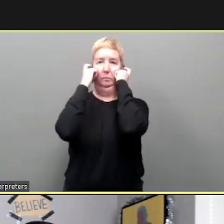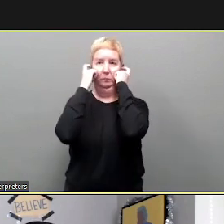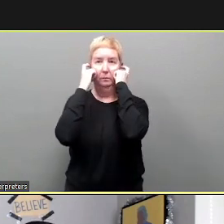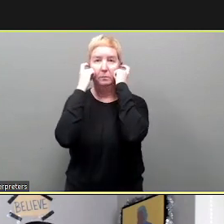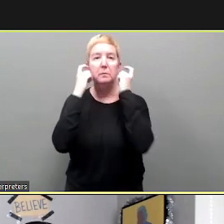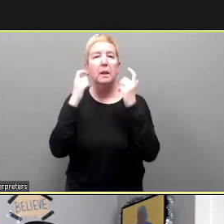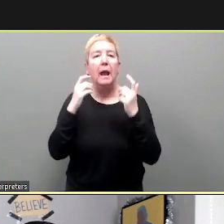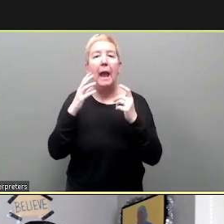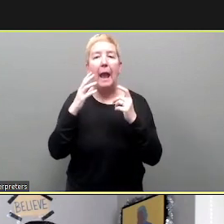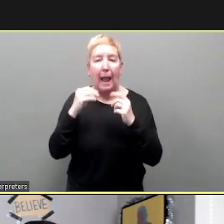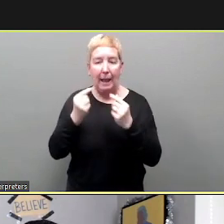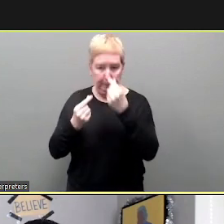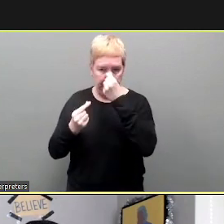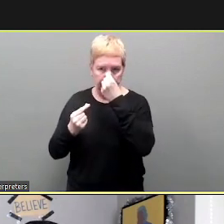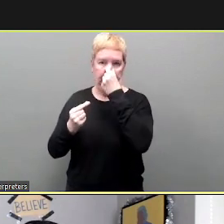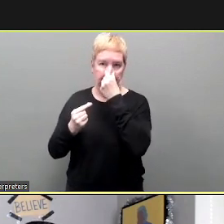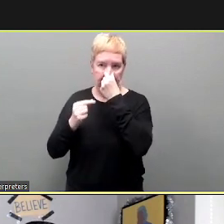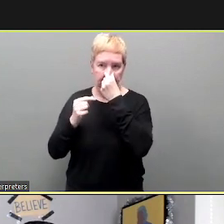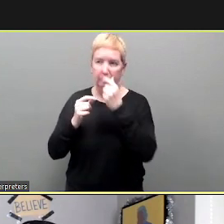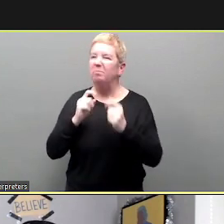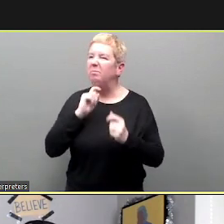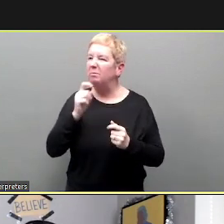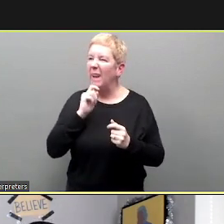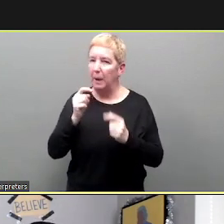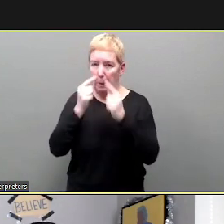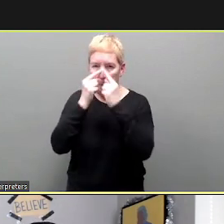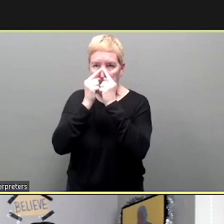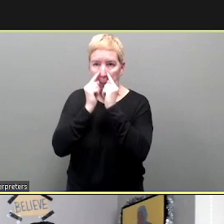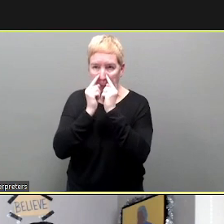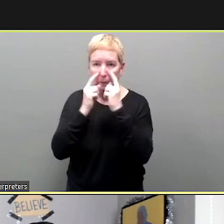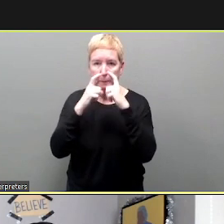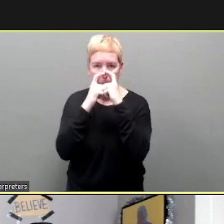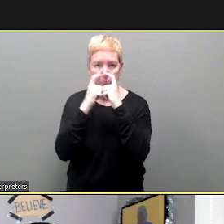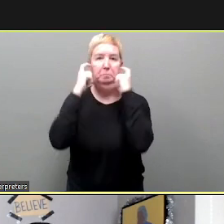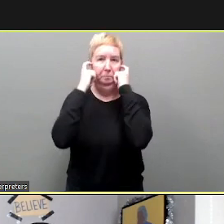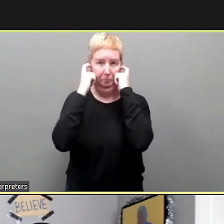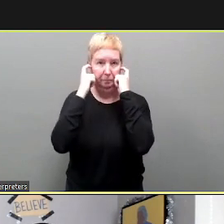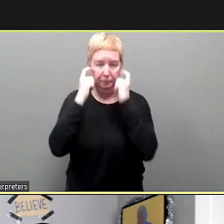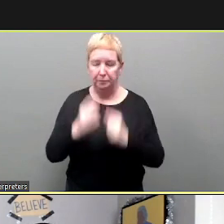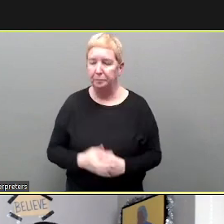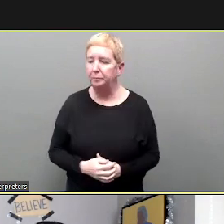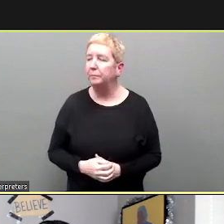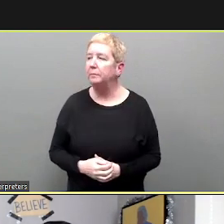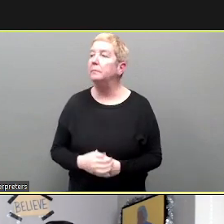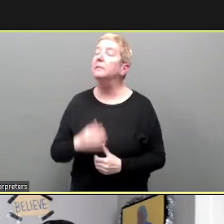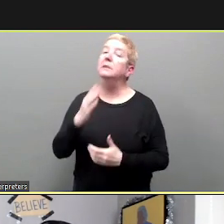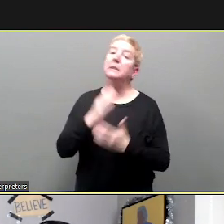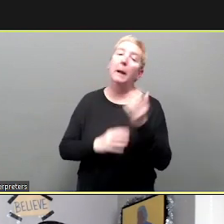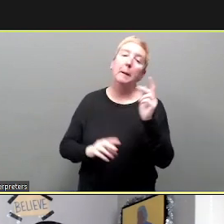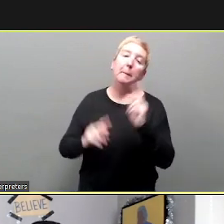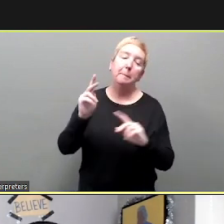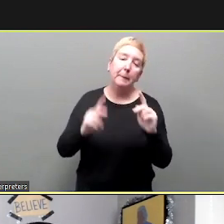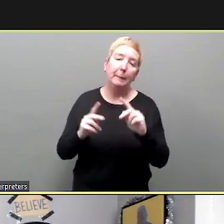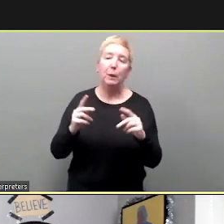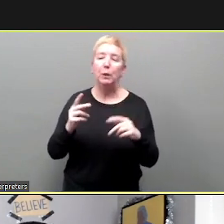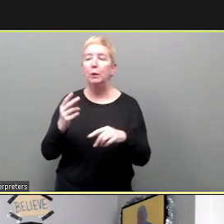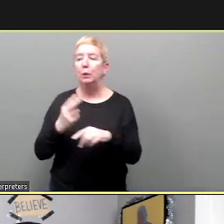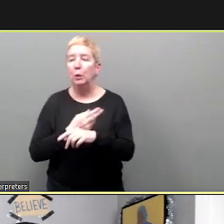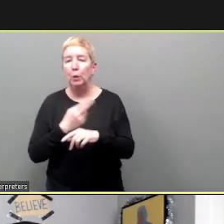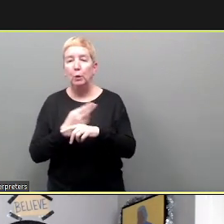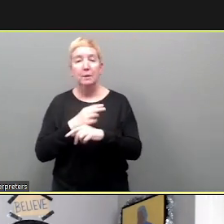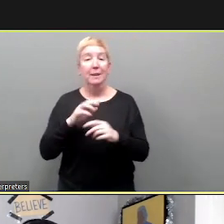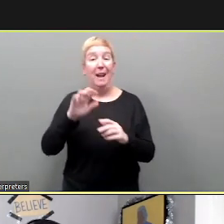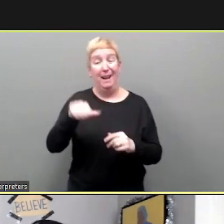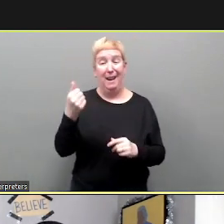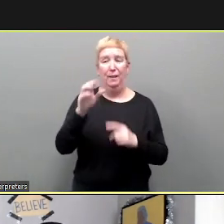have a nose wire on the top. This is a surgical mask. And, some people can use a mask fitter or a brace on top of